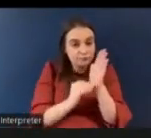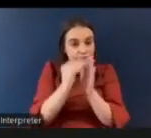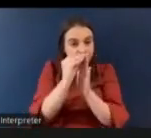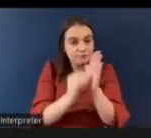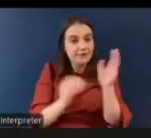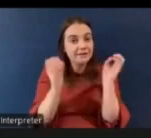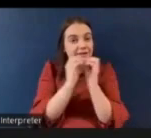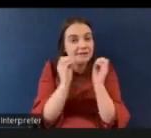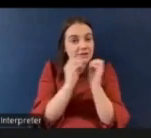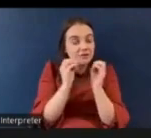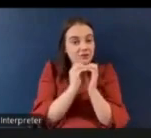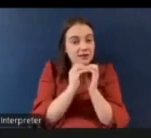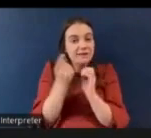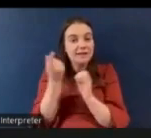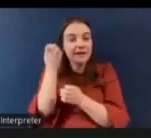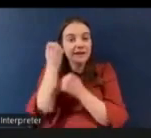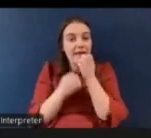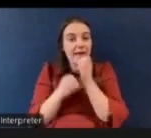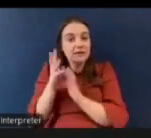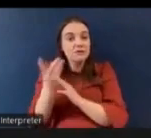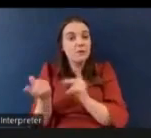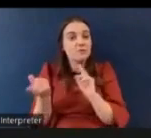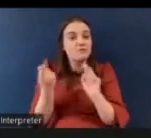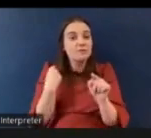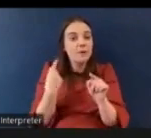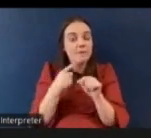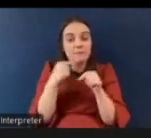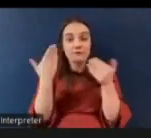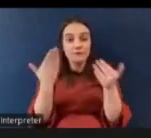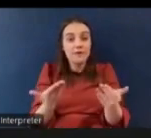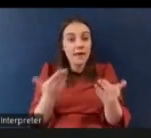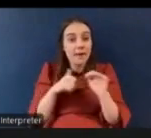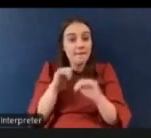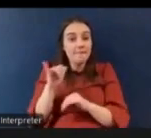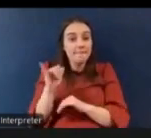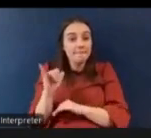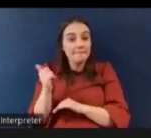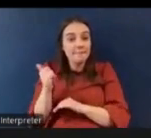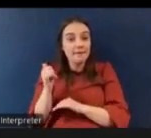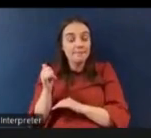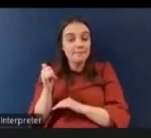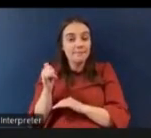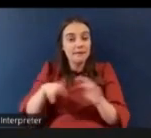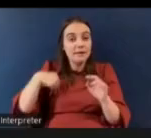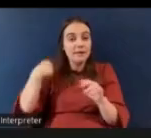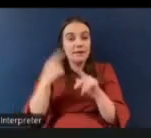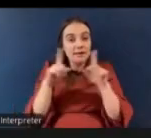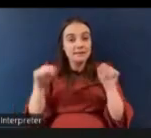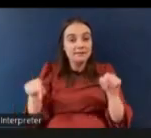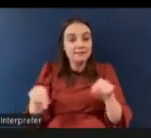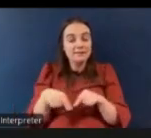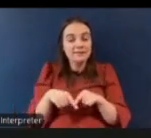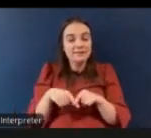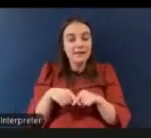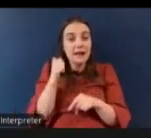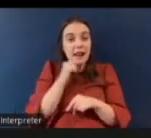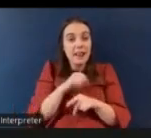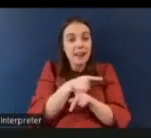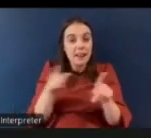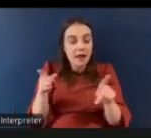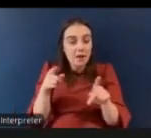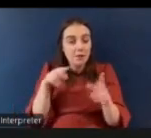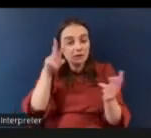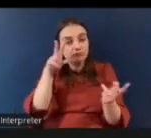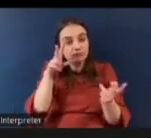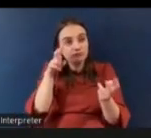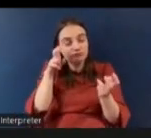we might come to them at the end. But for now, we might go to the next slide and allow you guys to kind of test